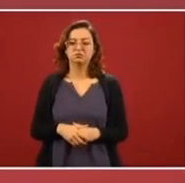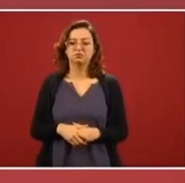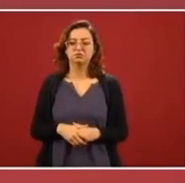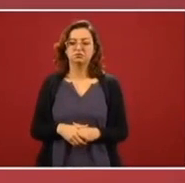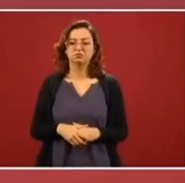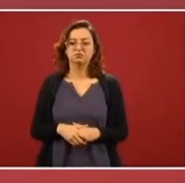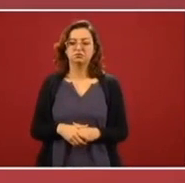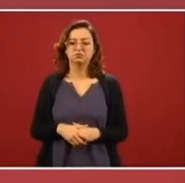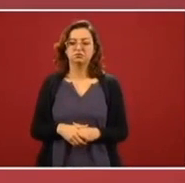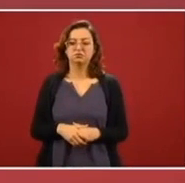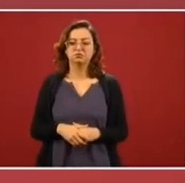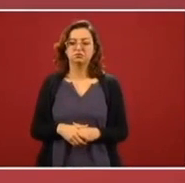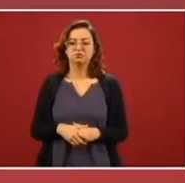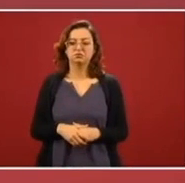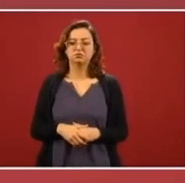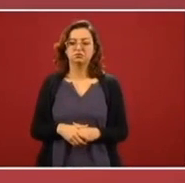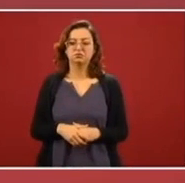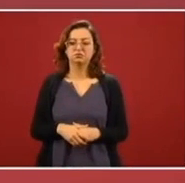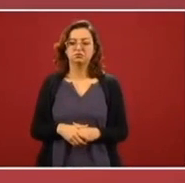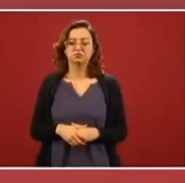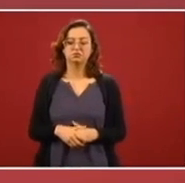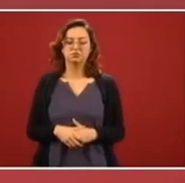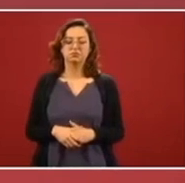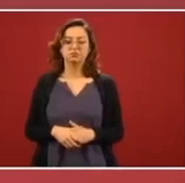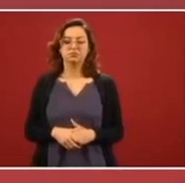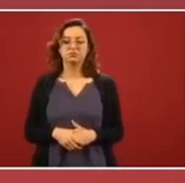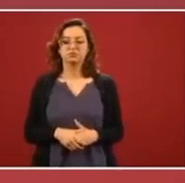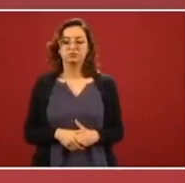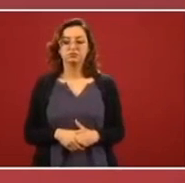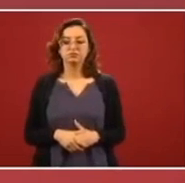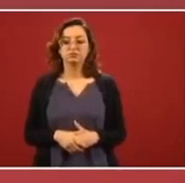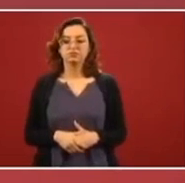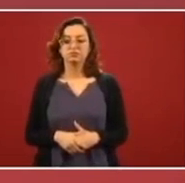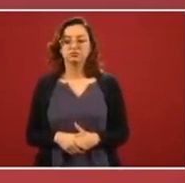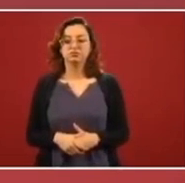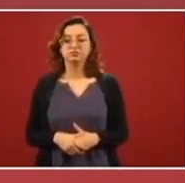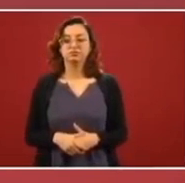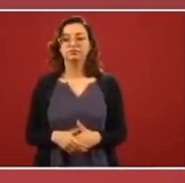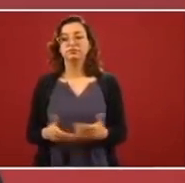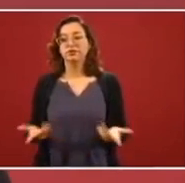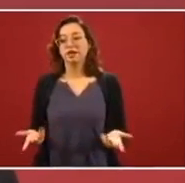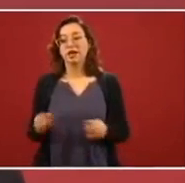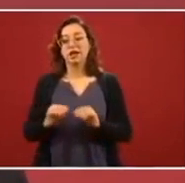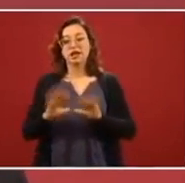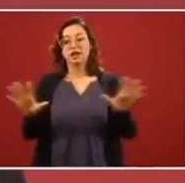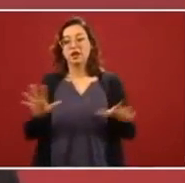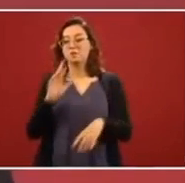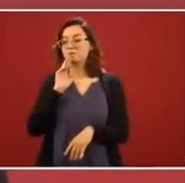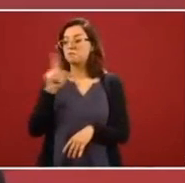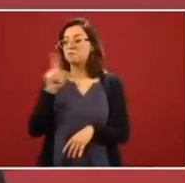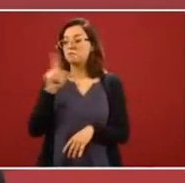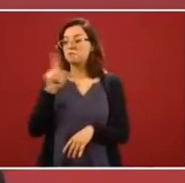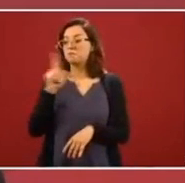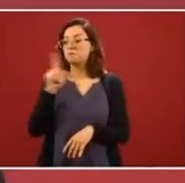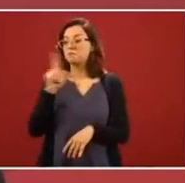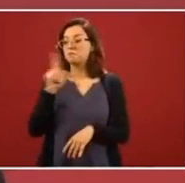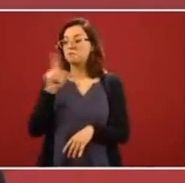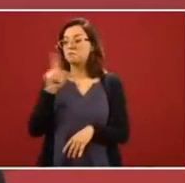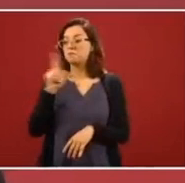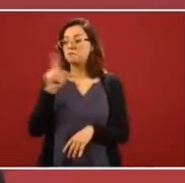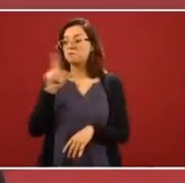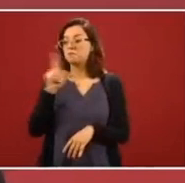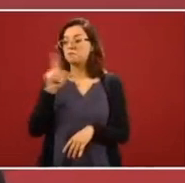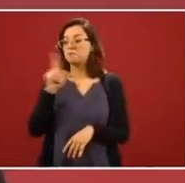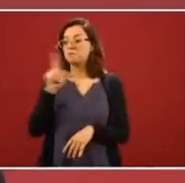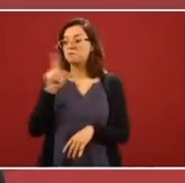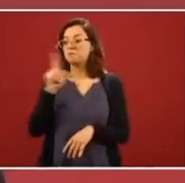but of course we've talked about it here before. Lo mejor es la atención integral The best thing